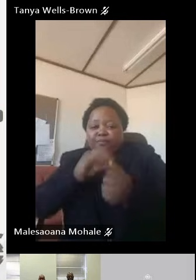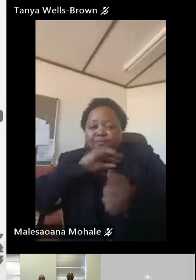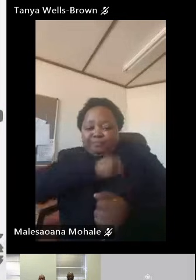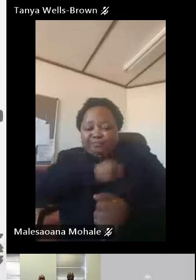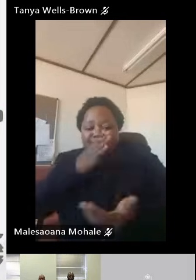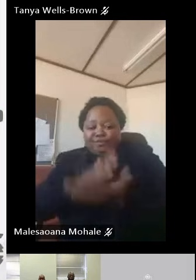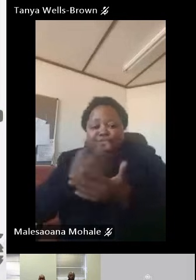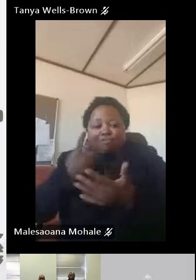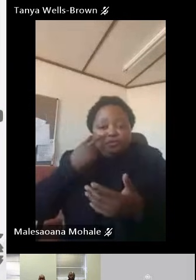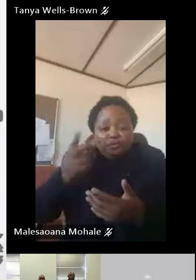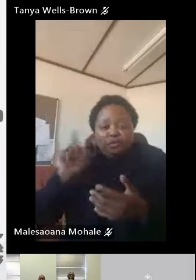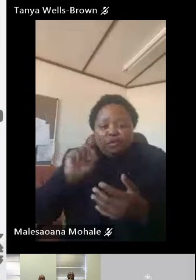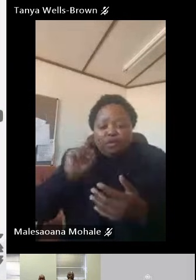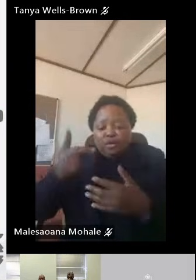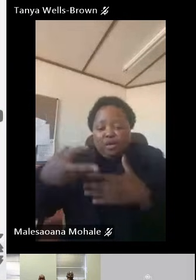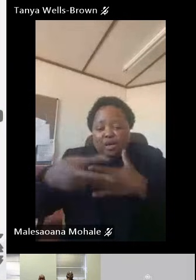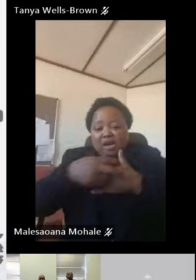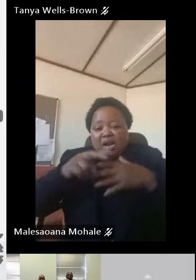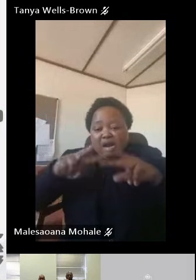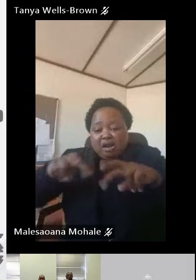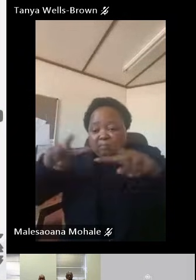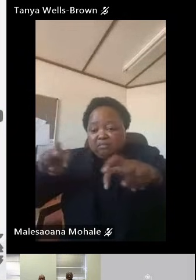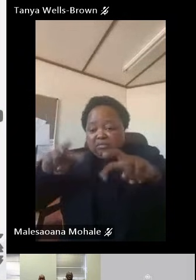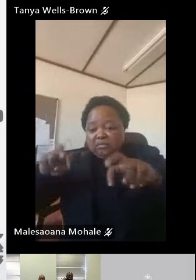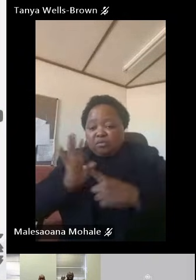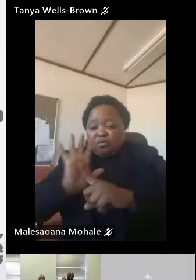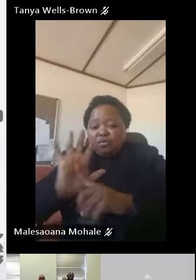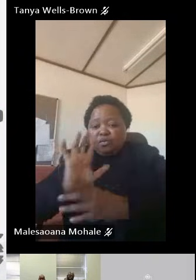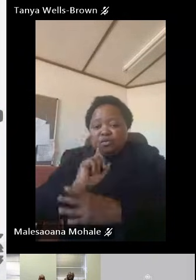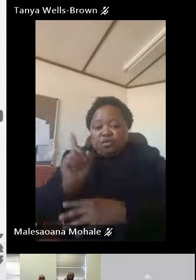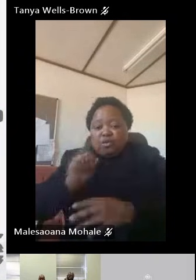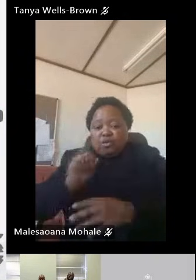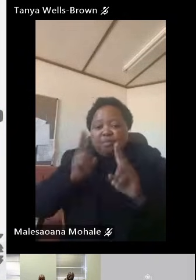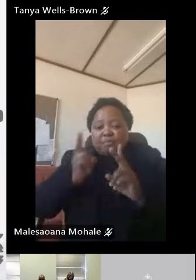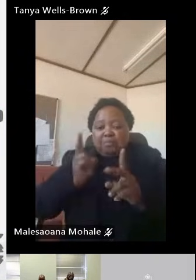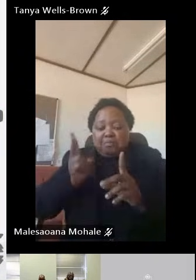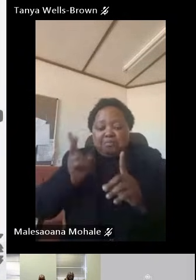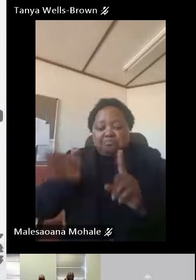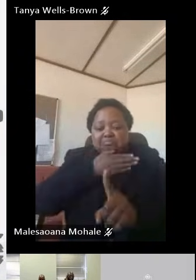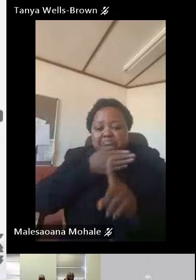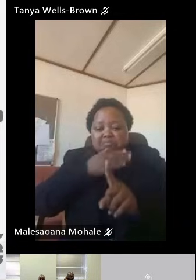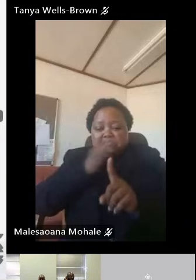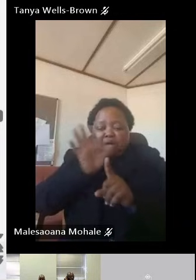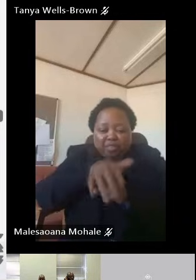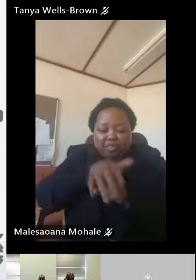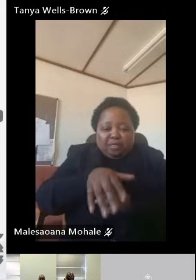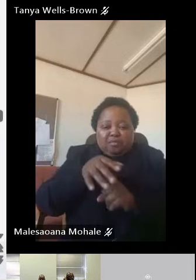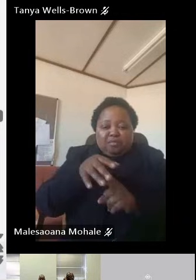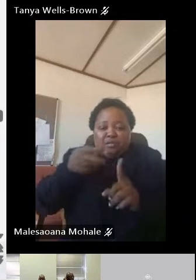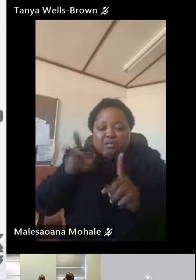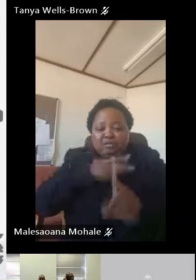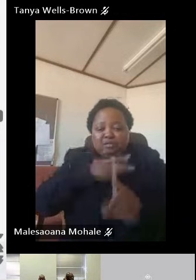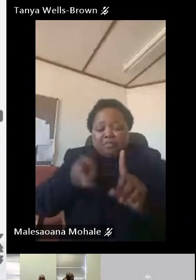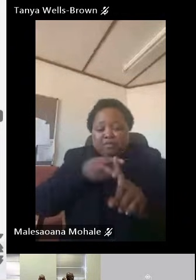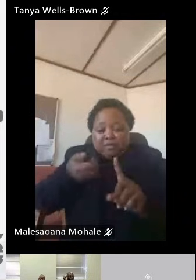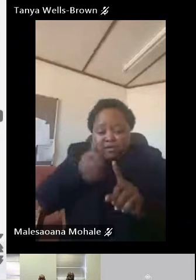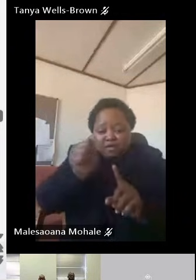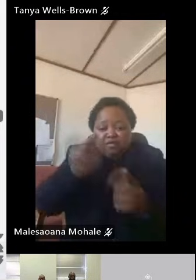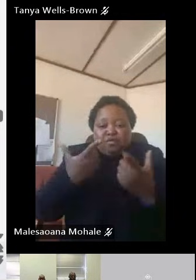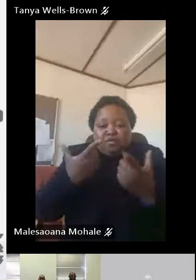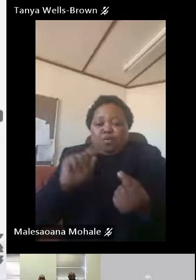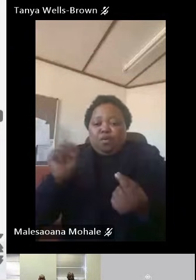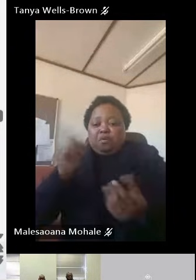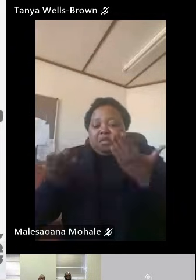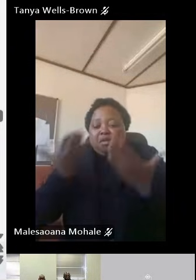research, you find that most of the perpetrators are the immediate support systems, either being family